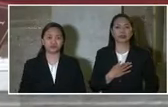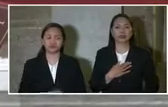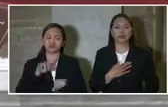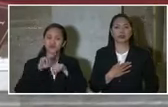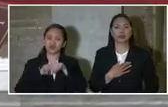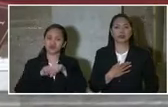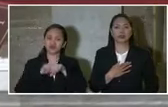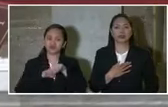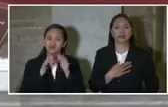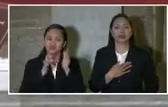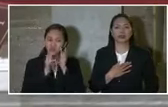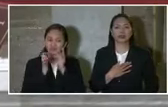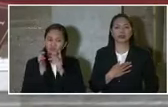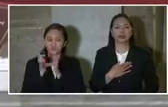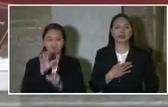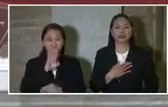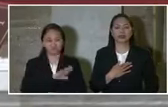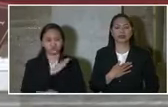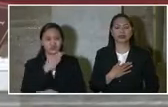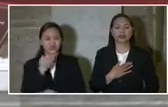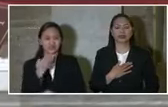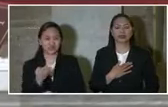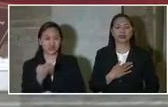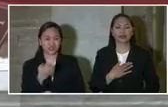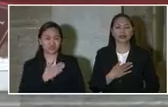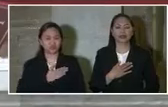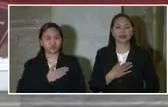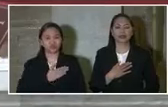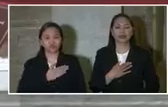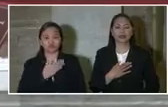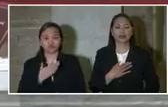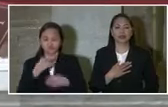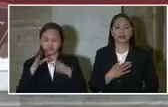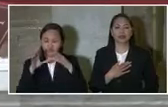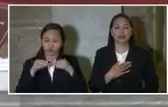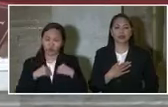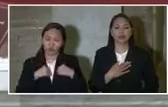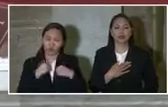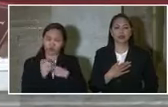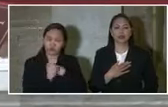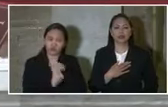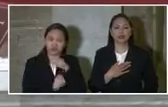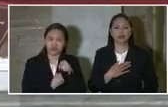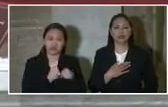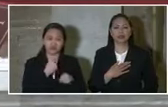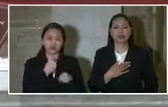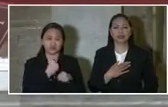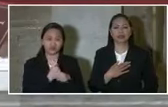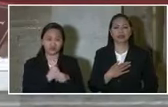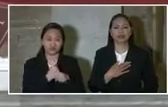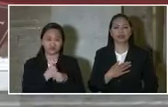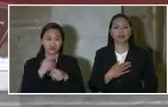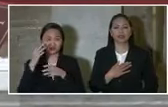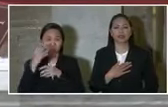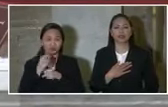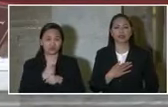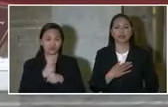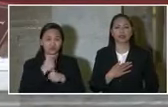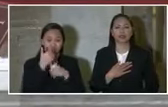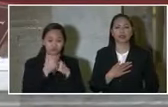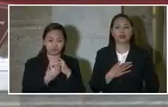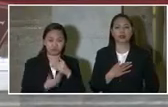At the time he was betrayed and entered willingly into his passion, he took